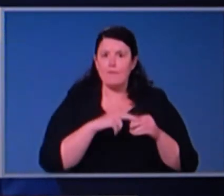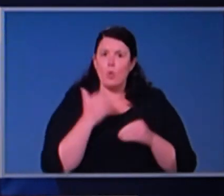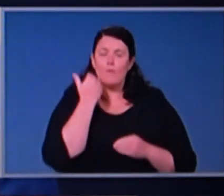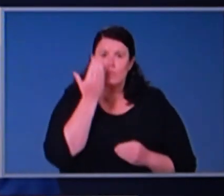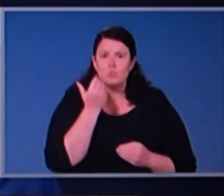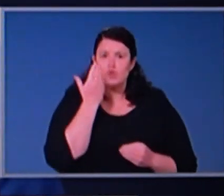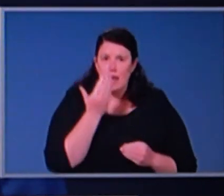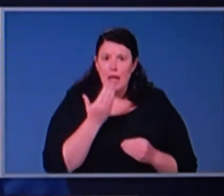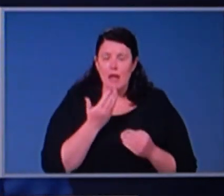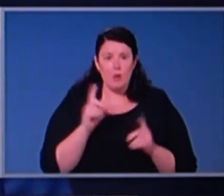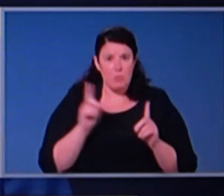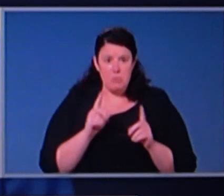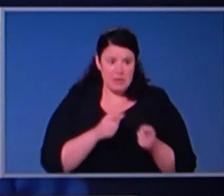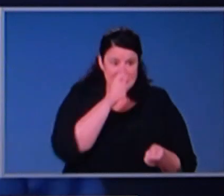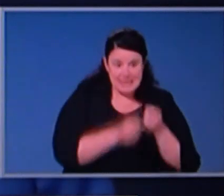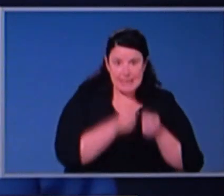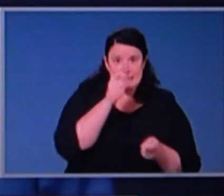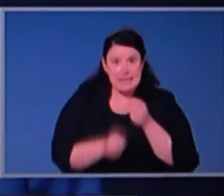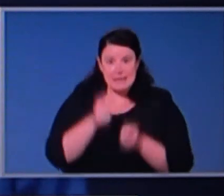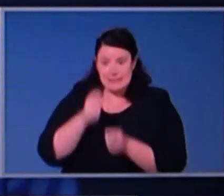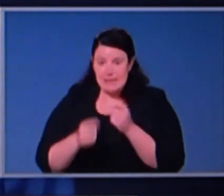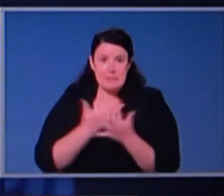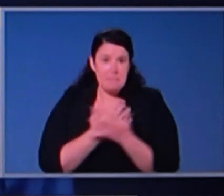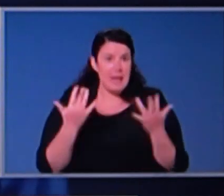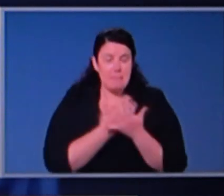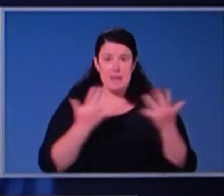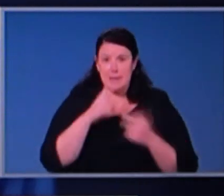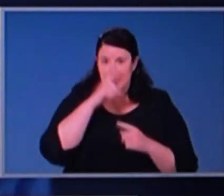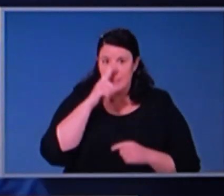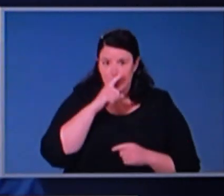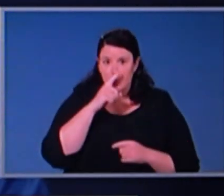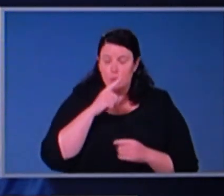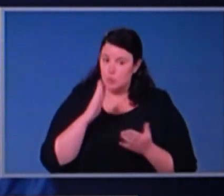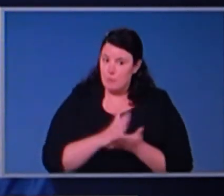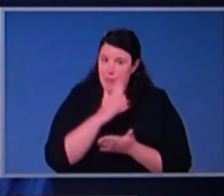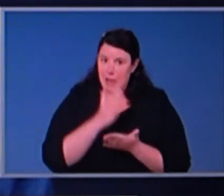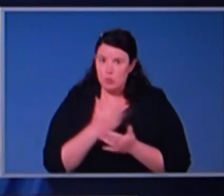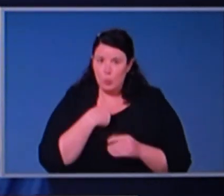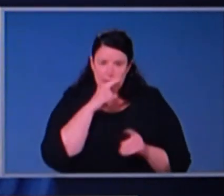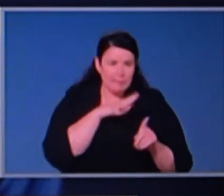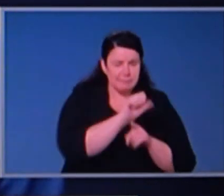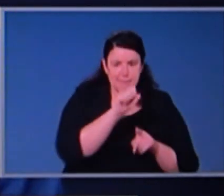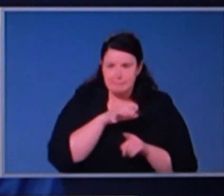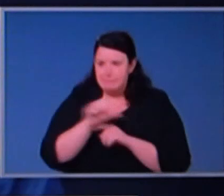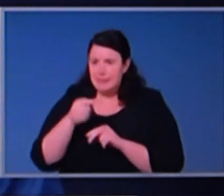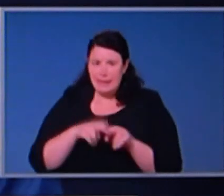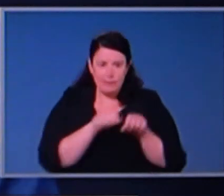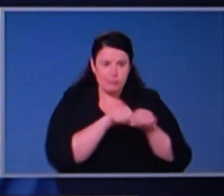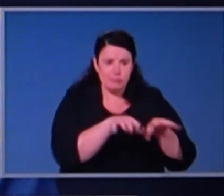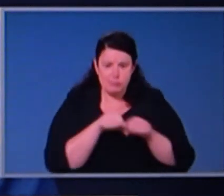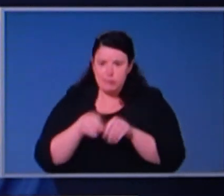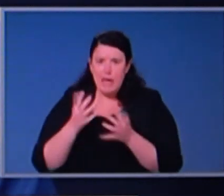to test extensively and make sure that we can detect any of these clusters that might